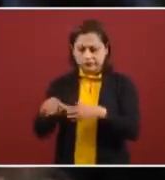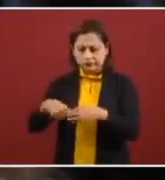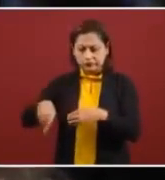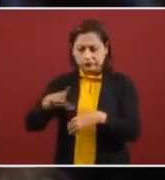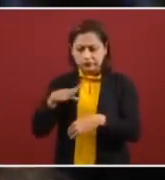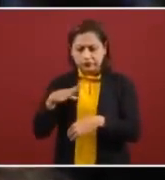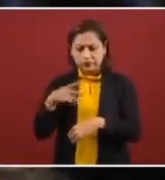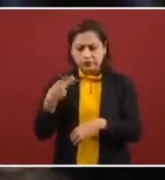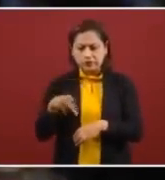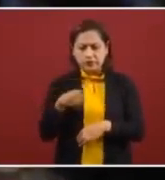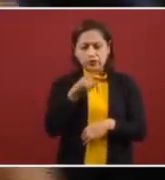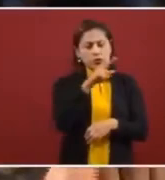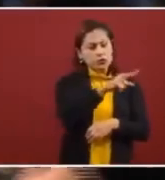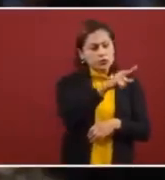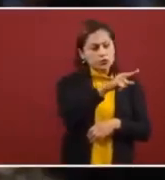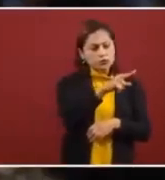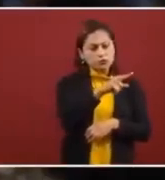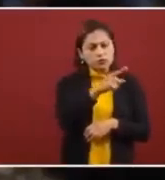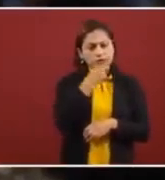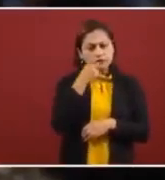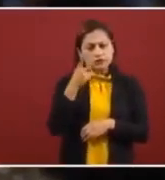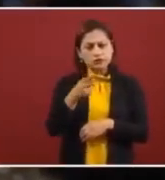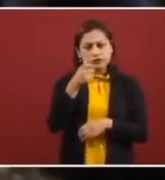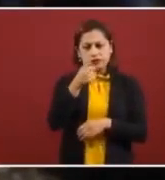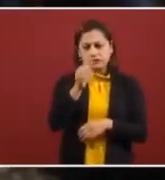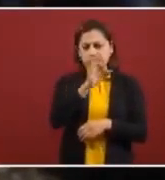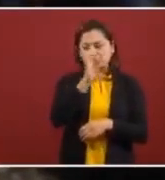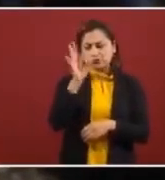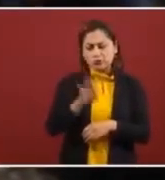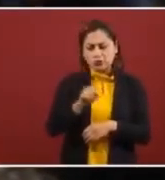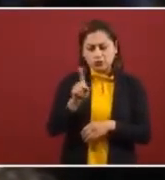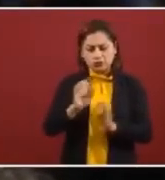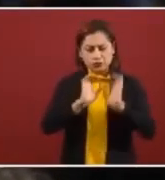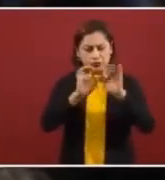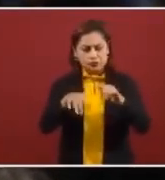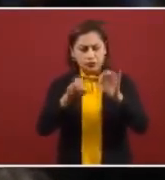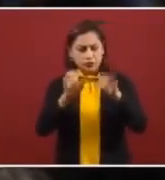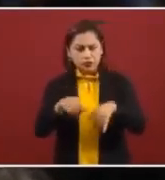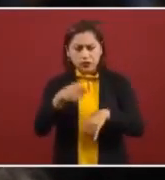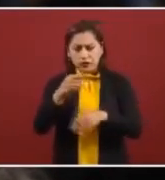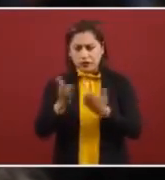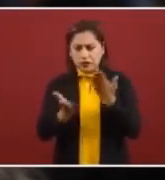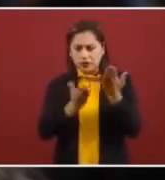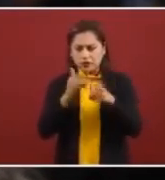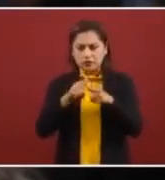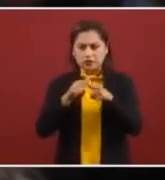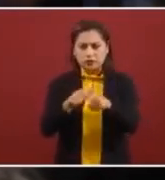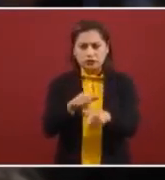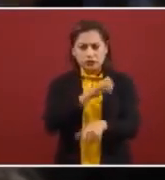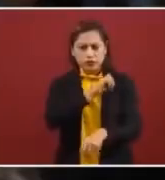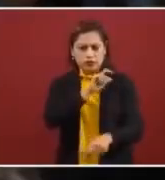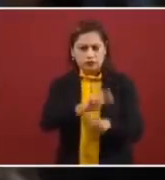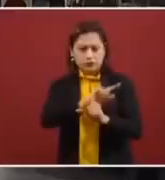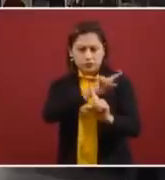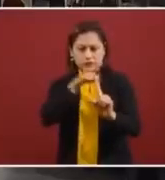seleccionado para la especialidad. So there's quite a few doctors